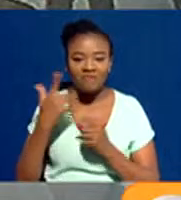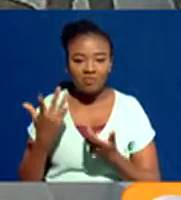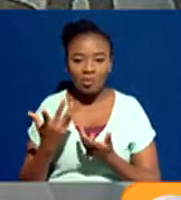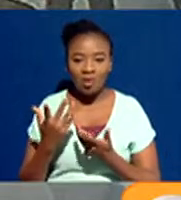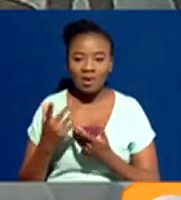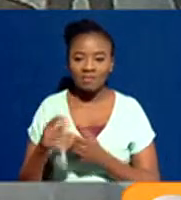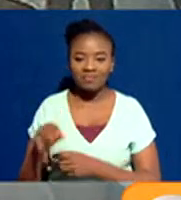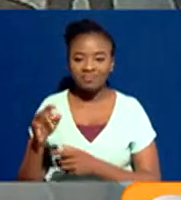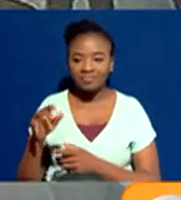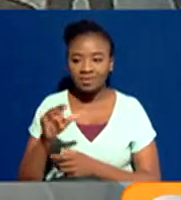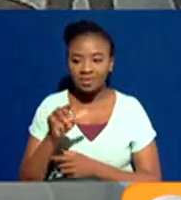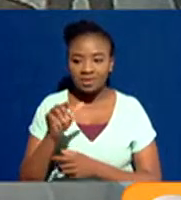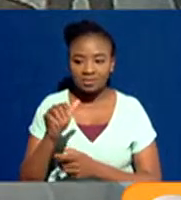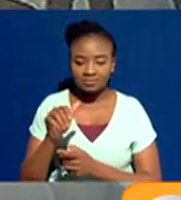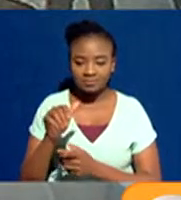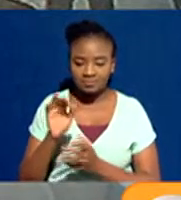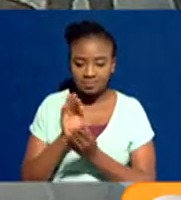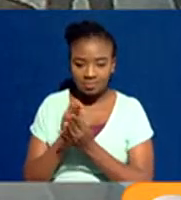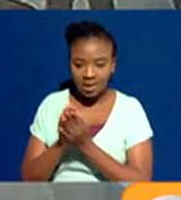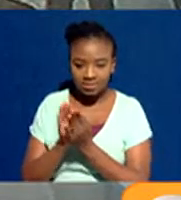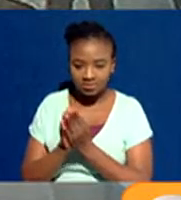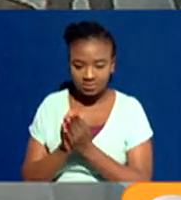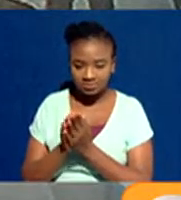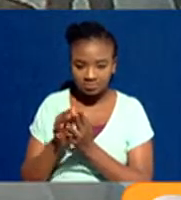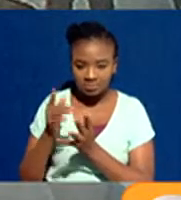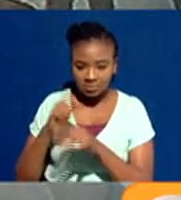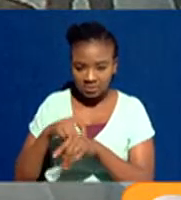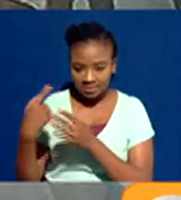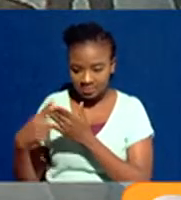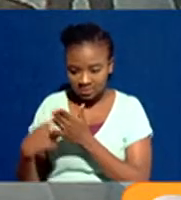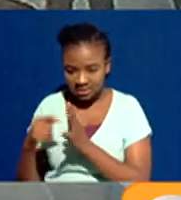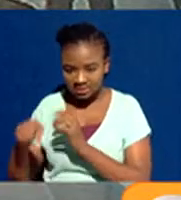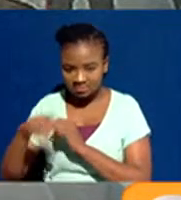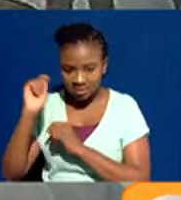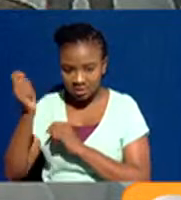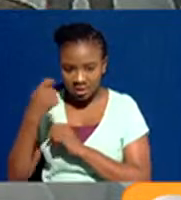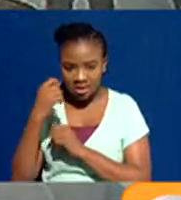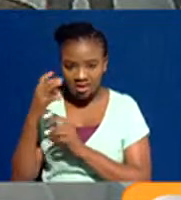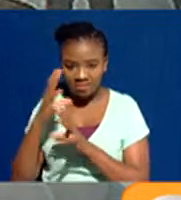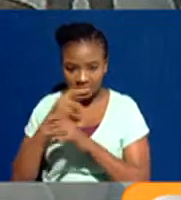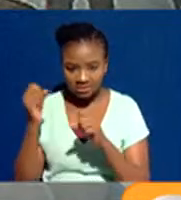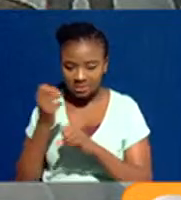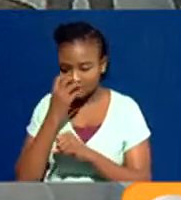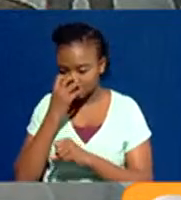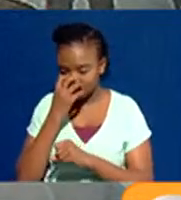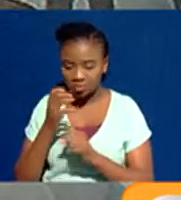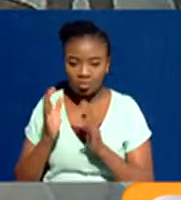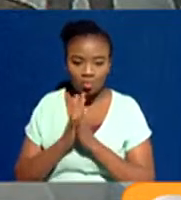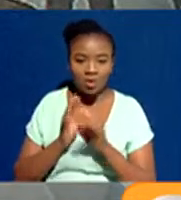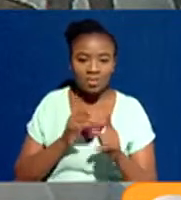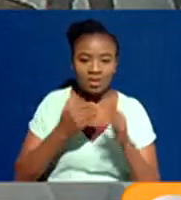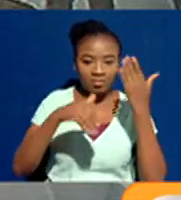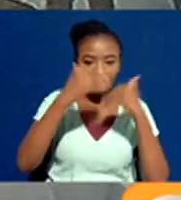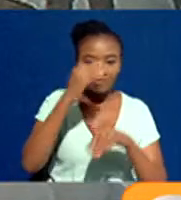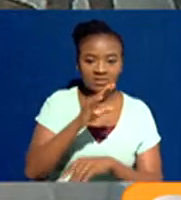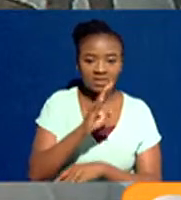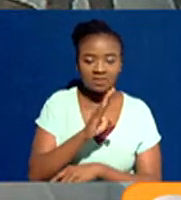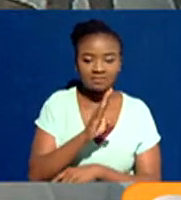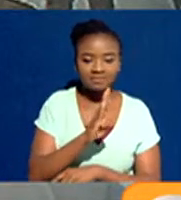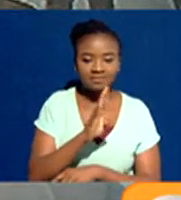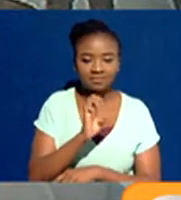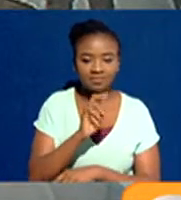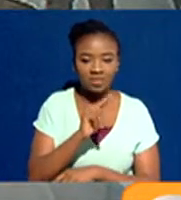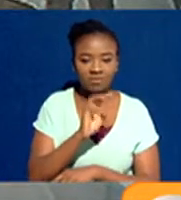Afrexim Bank. This was announced during a meeting between Kenya's president, Dr. William Ruto, and Professor Benedict